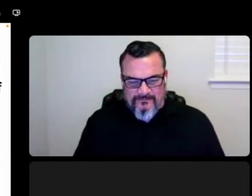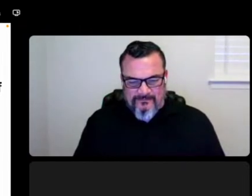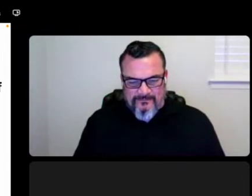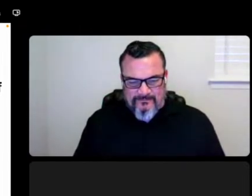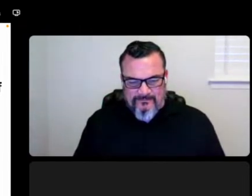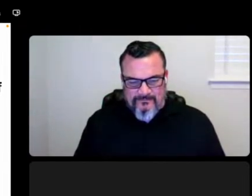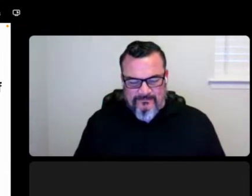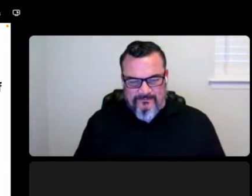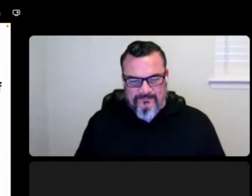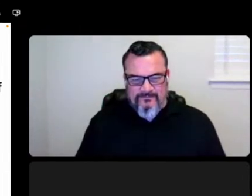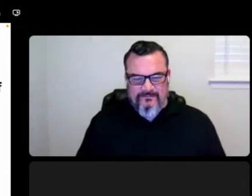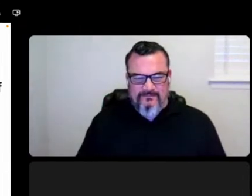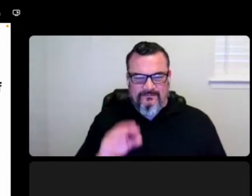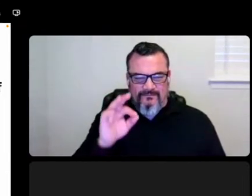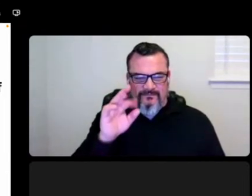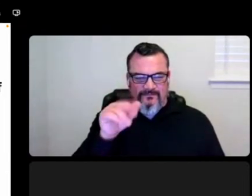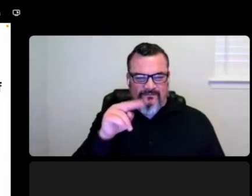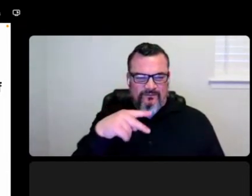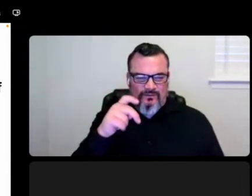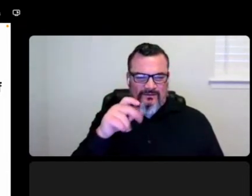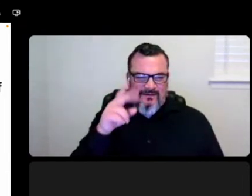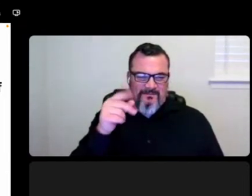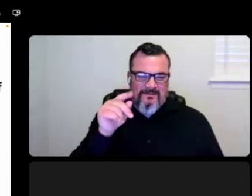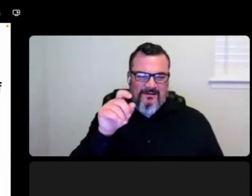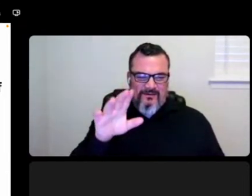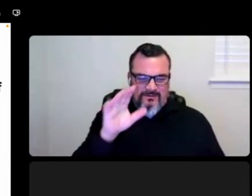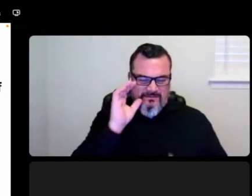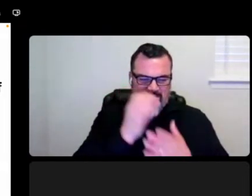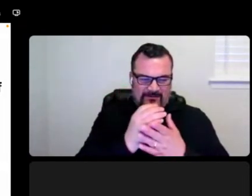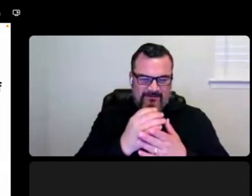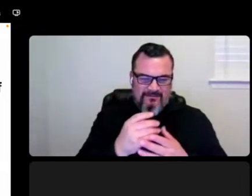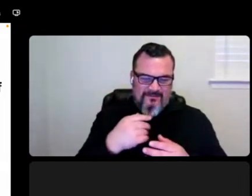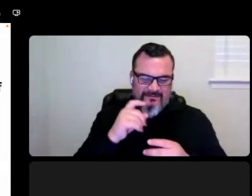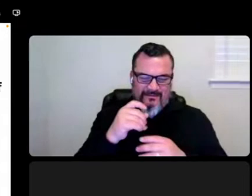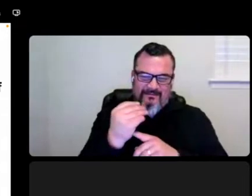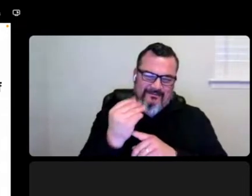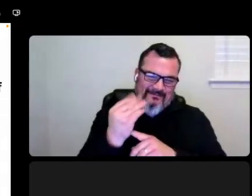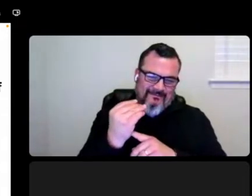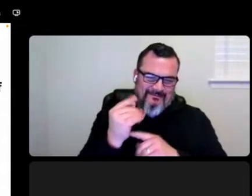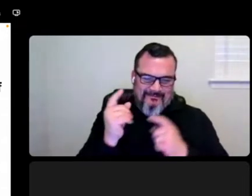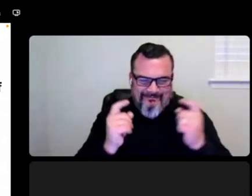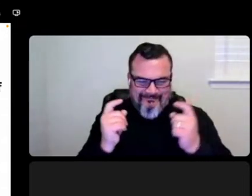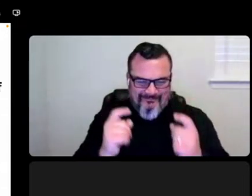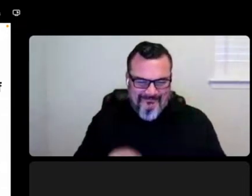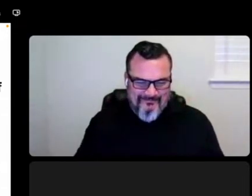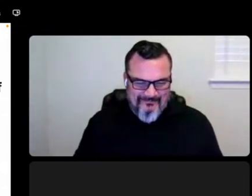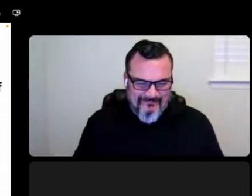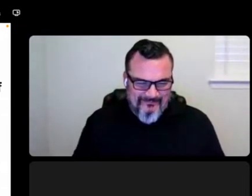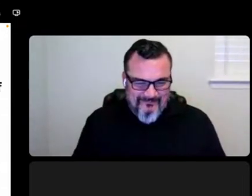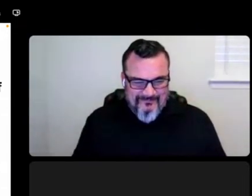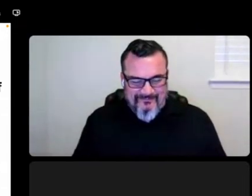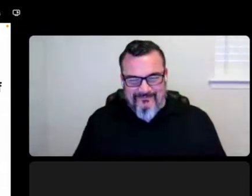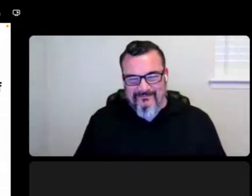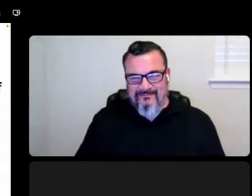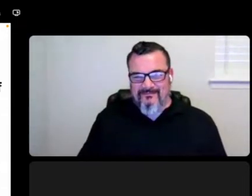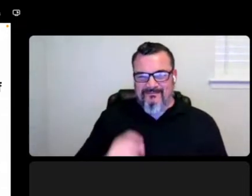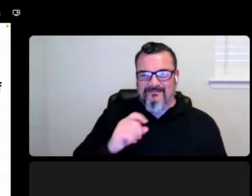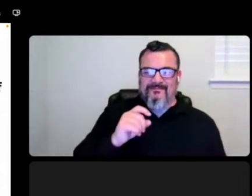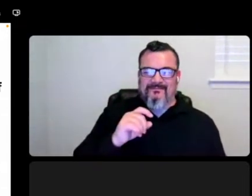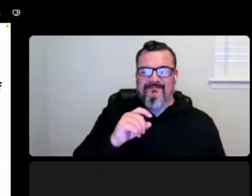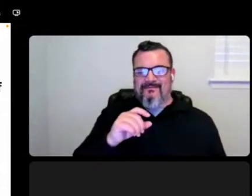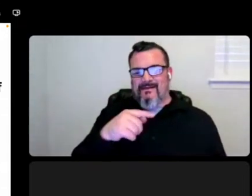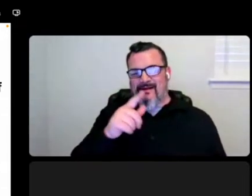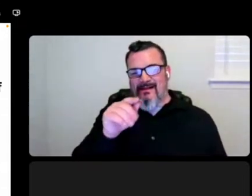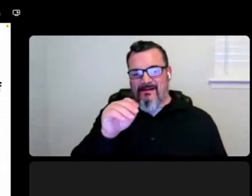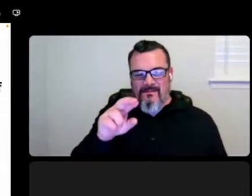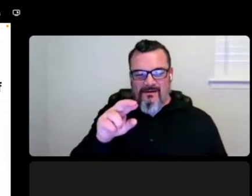Frank, we need to update your picture. We got to get you a glamour shot. Prior to COVID. We need to get you a glamour shot that looks